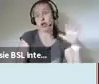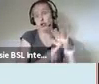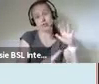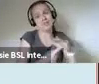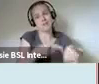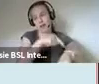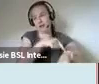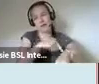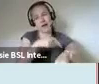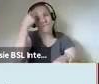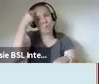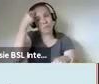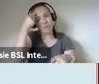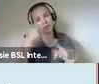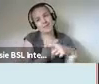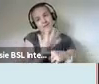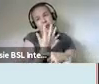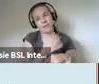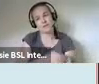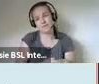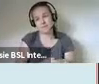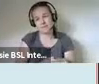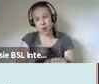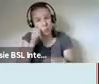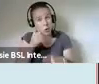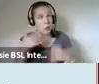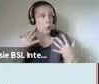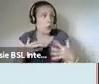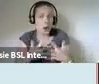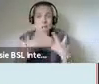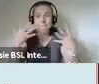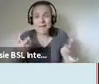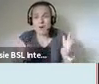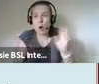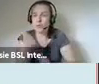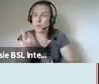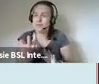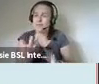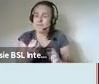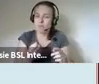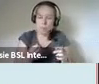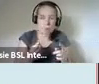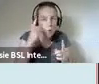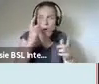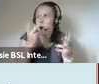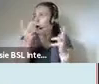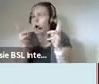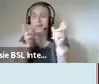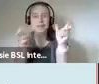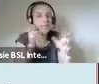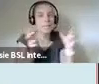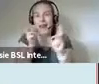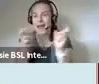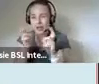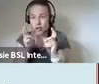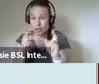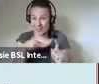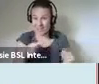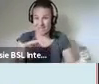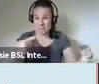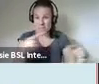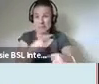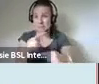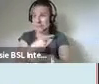development. And we also know that this is a huge opportunity for stimulation. And we know that if these opportunities are missed, they're going to be much